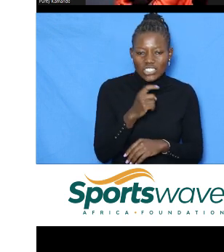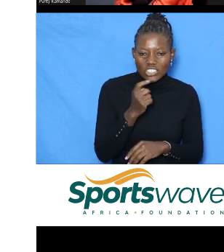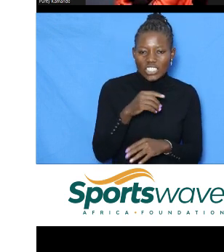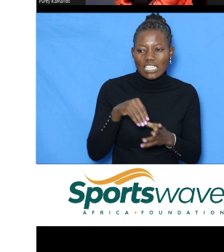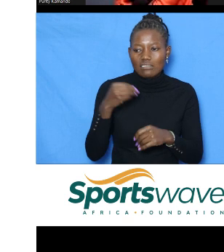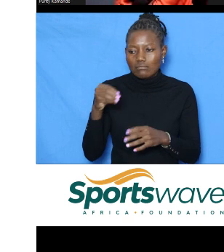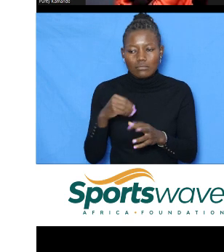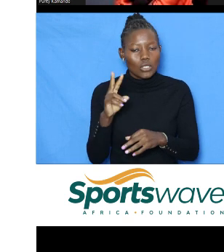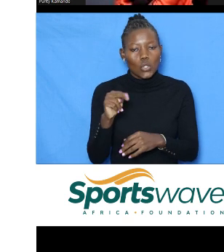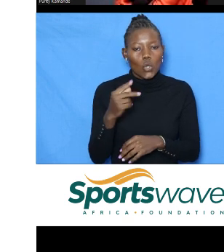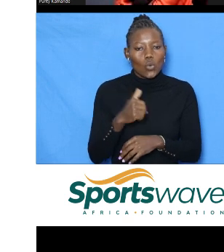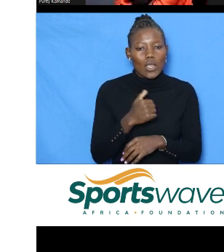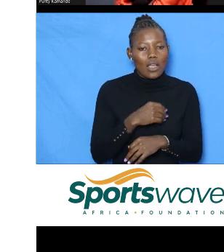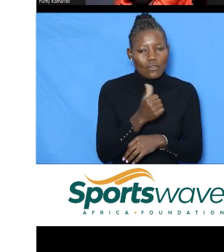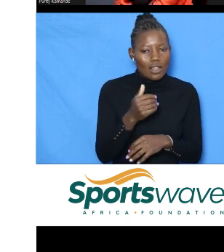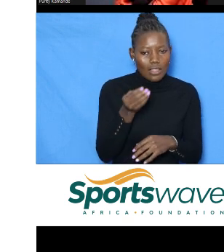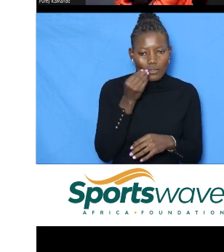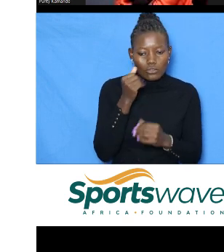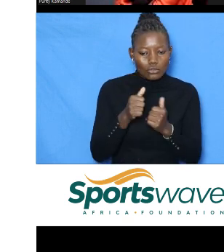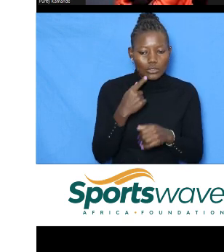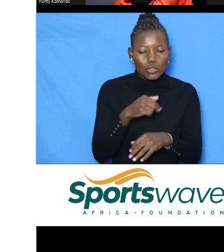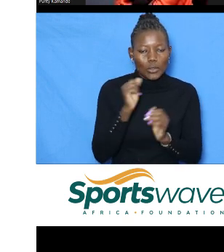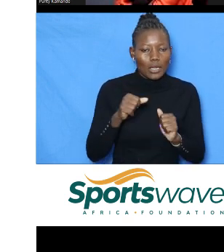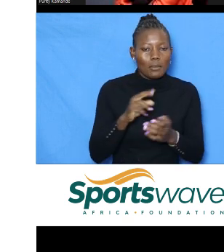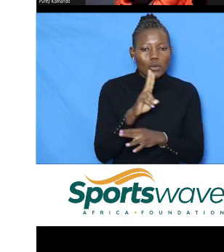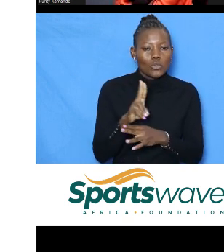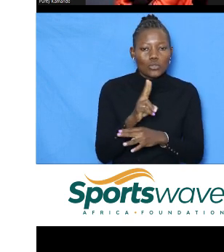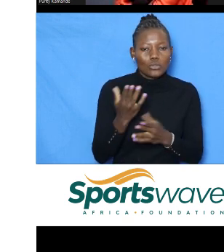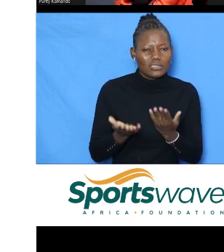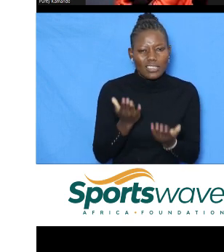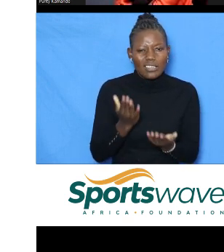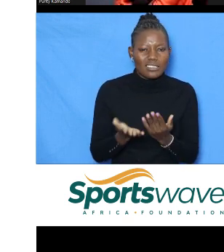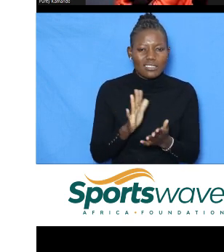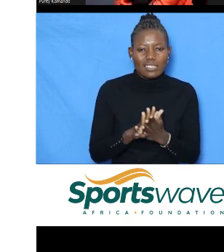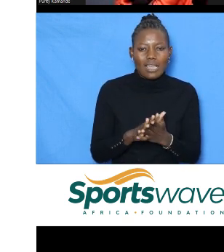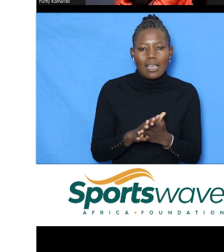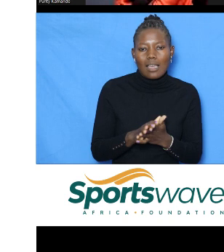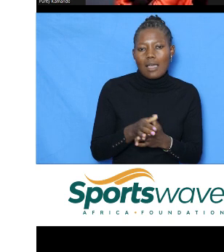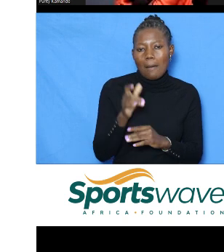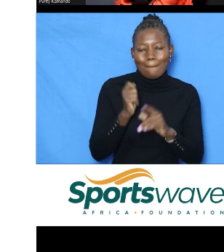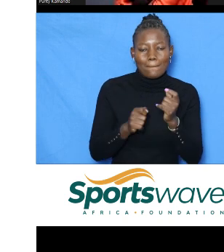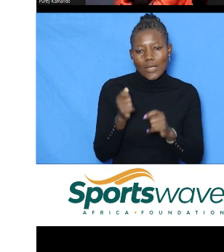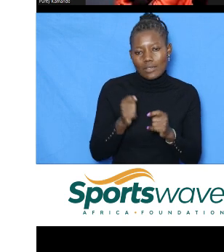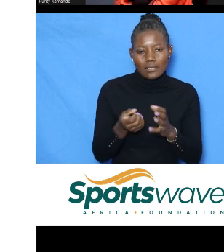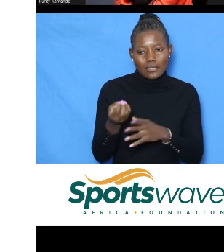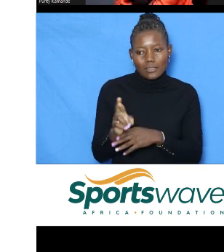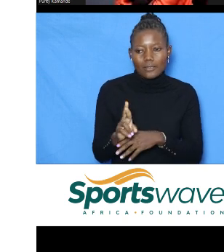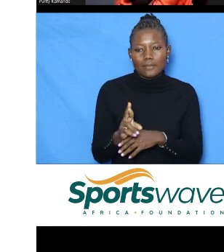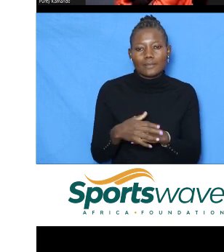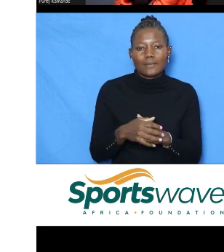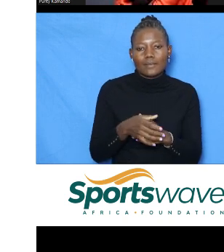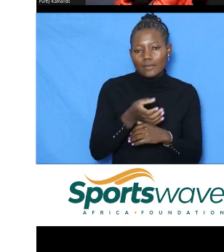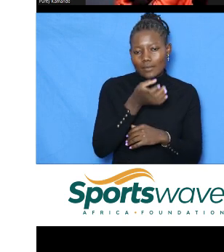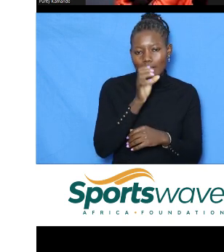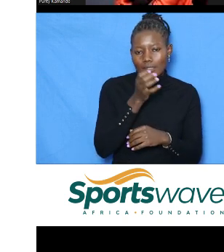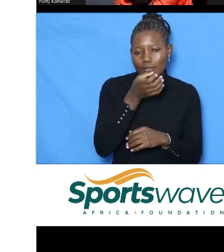there are various meals that we are able to use up. So it could either be a shake, which could either be a sports drink that they